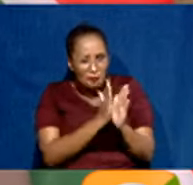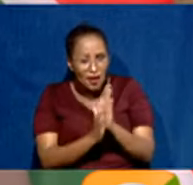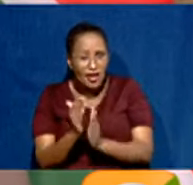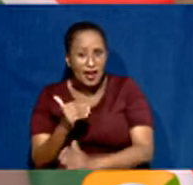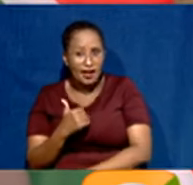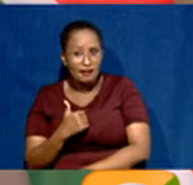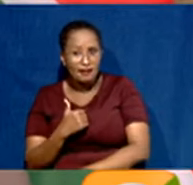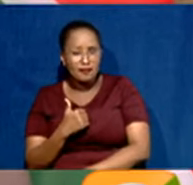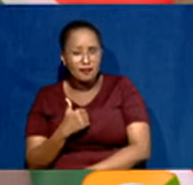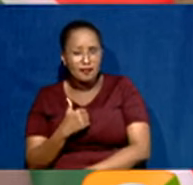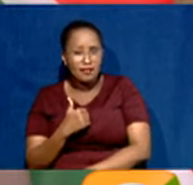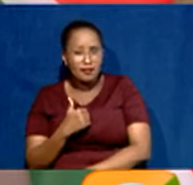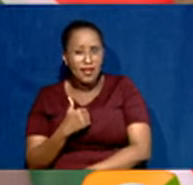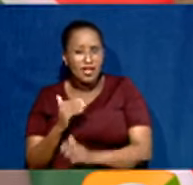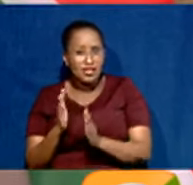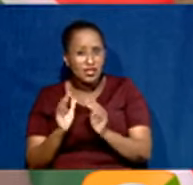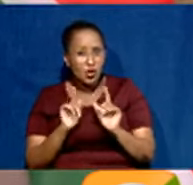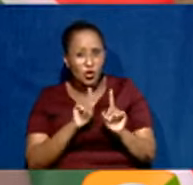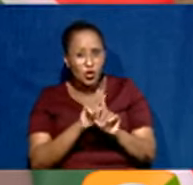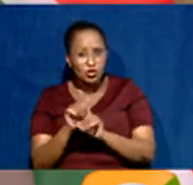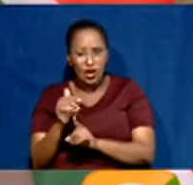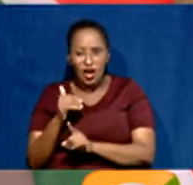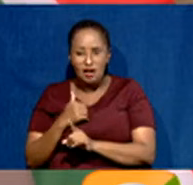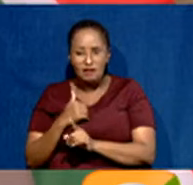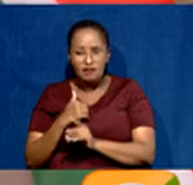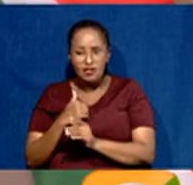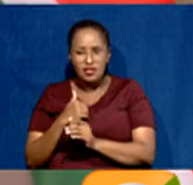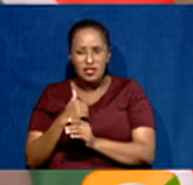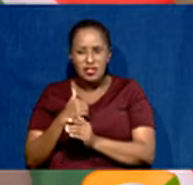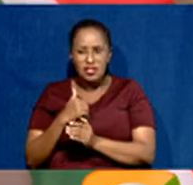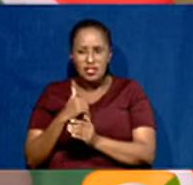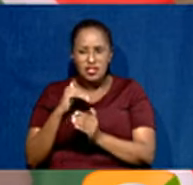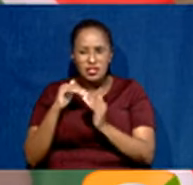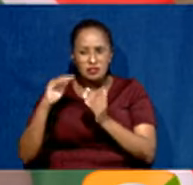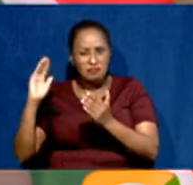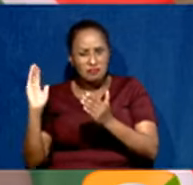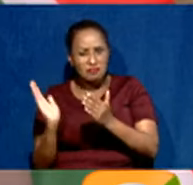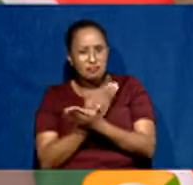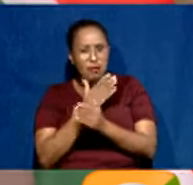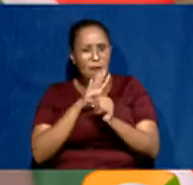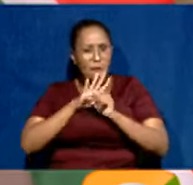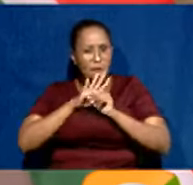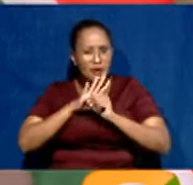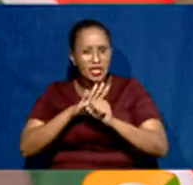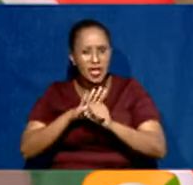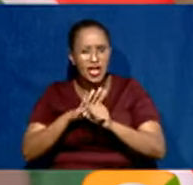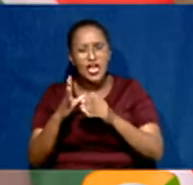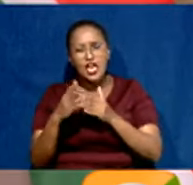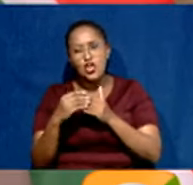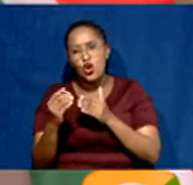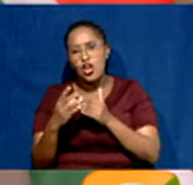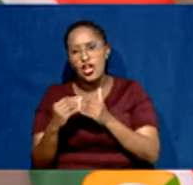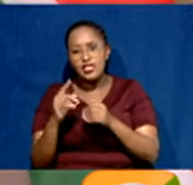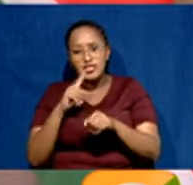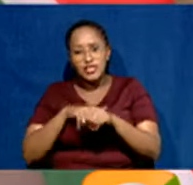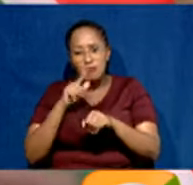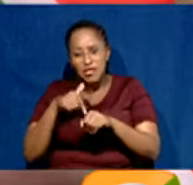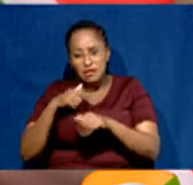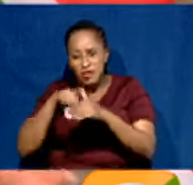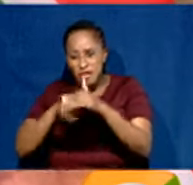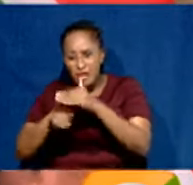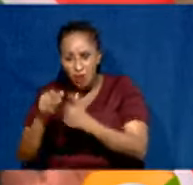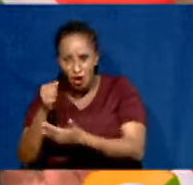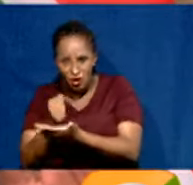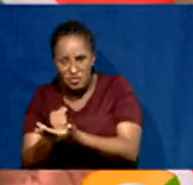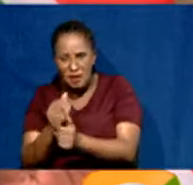And number three, we have removed pressure on the US dollars. In fact, when I came into office, there are